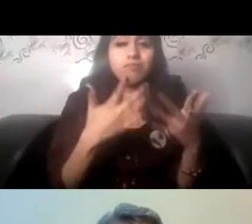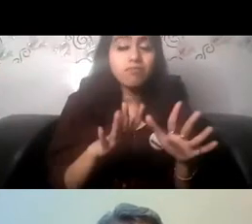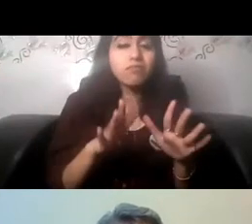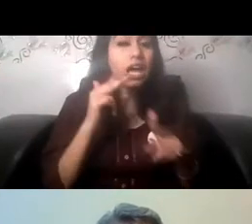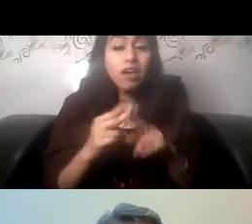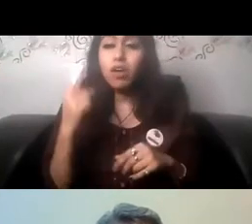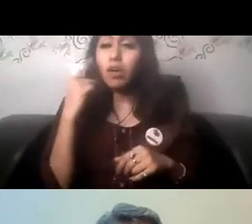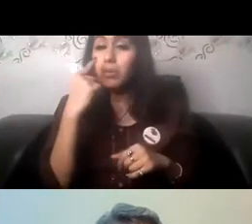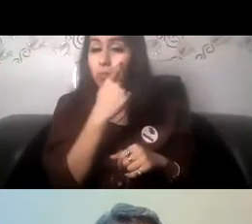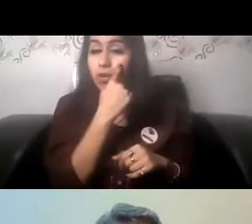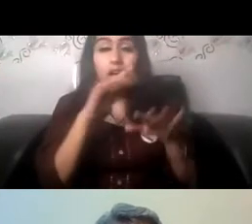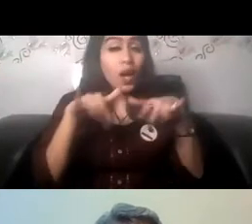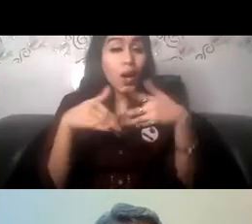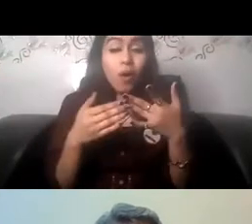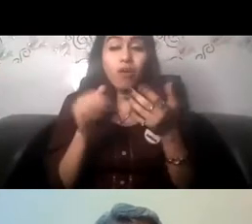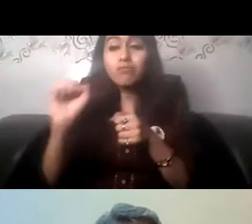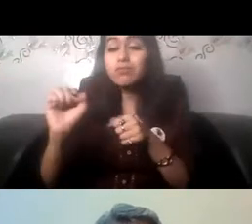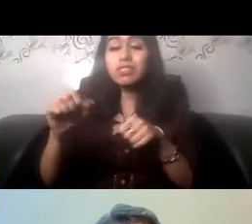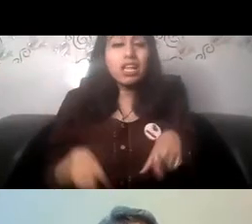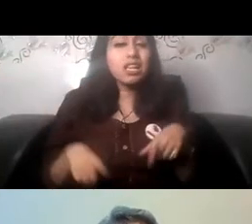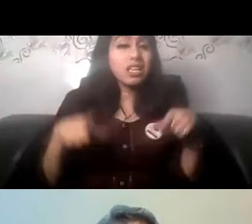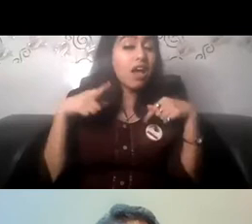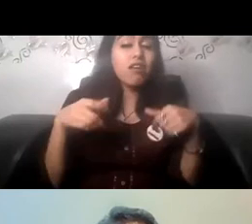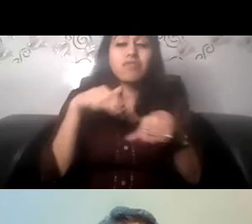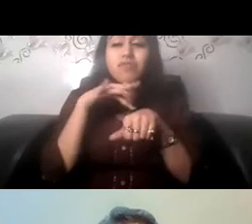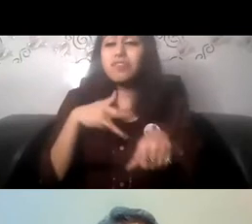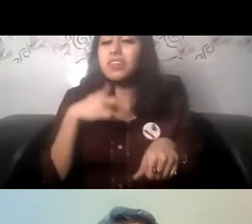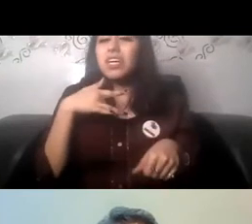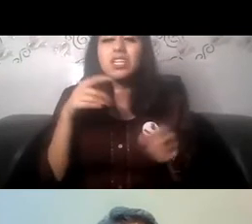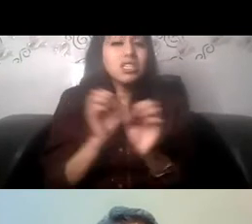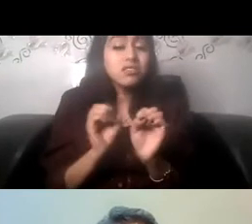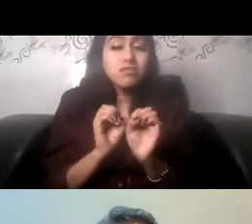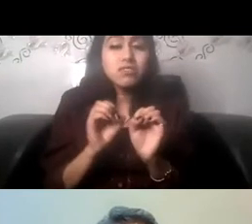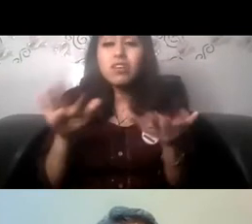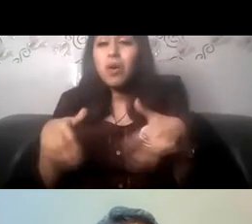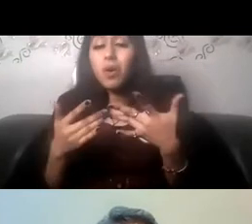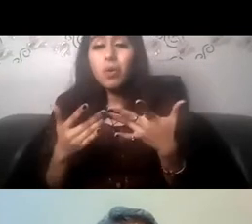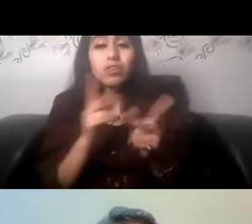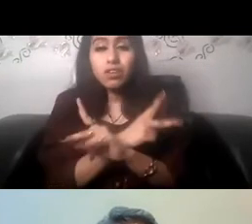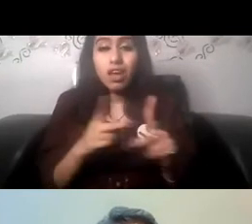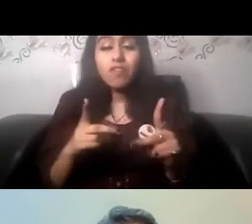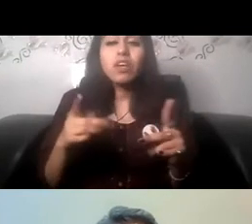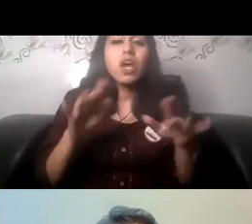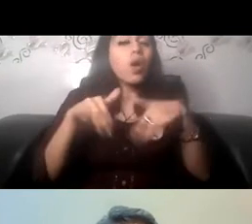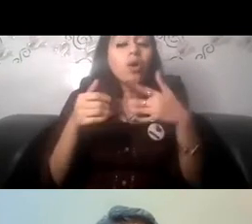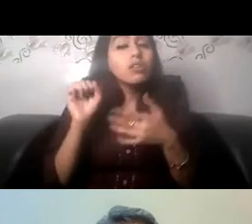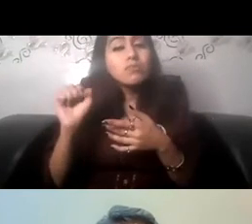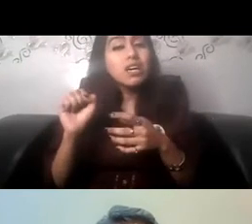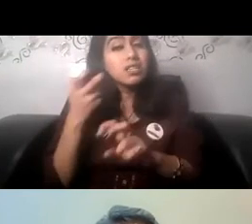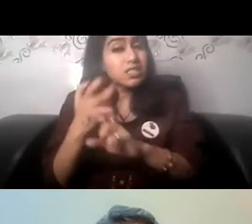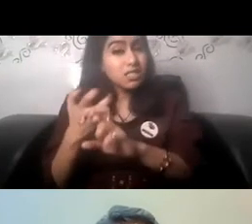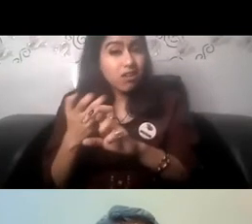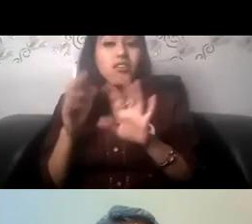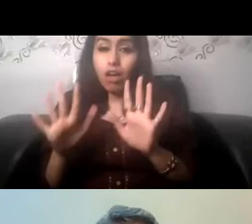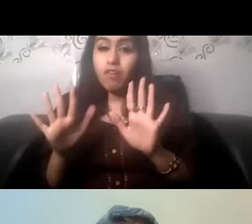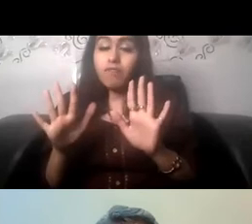blind people should, you know, eat, or how difficult